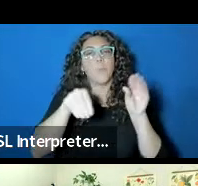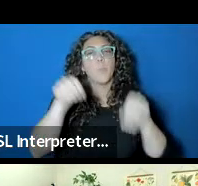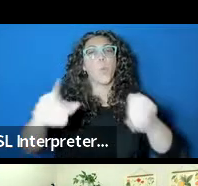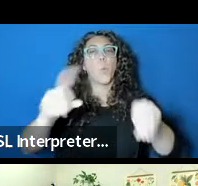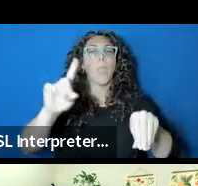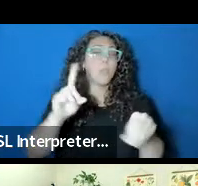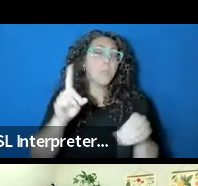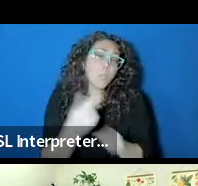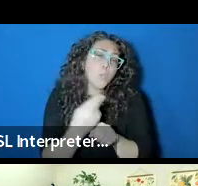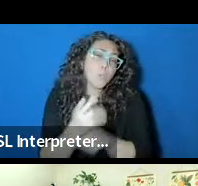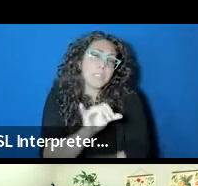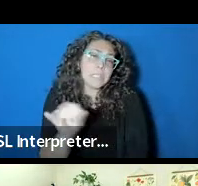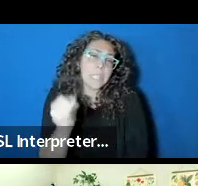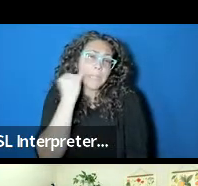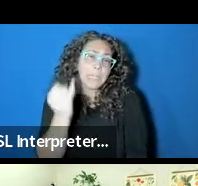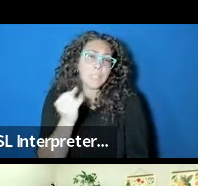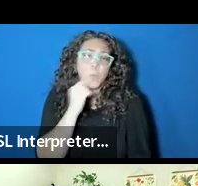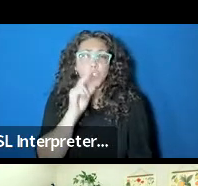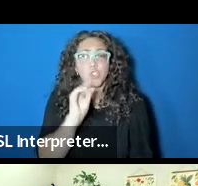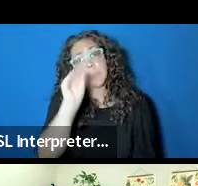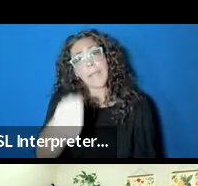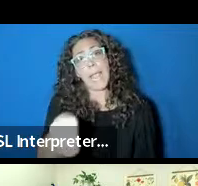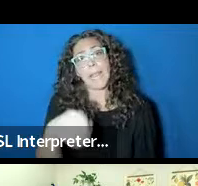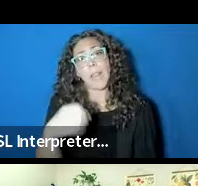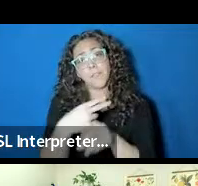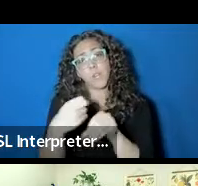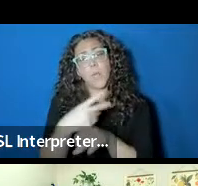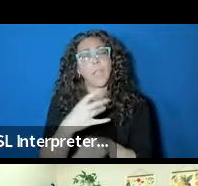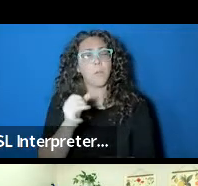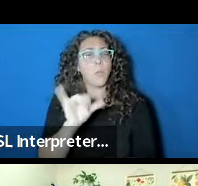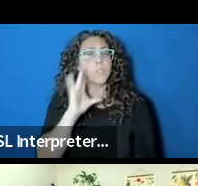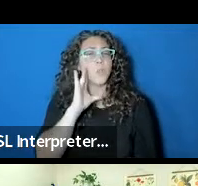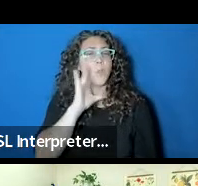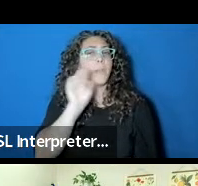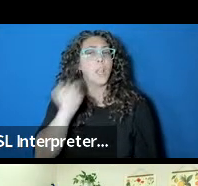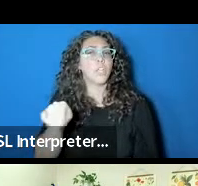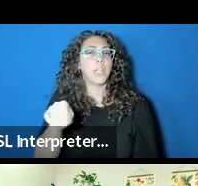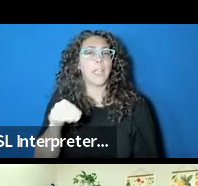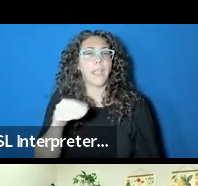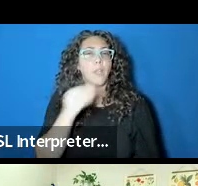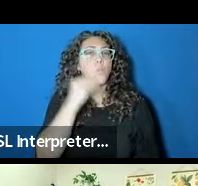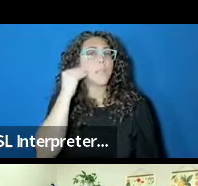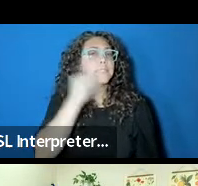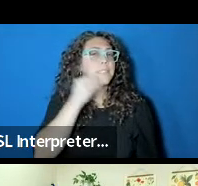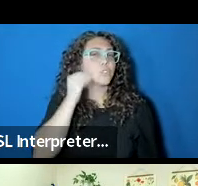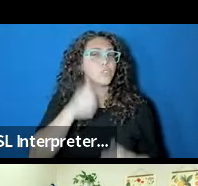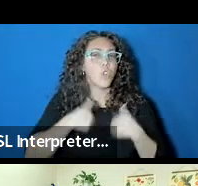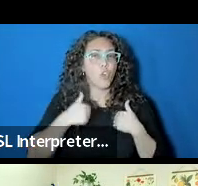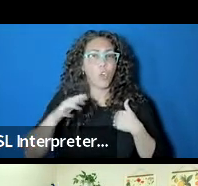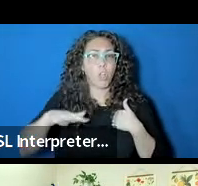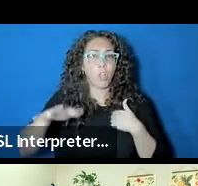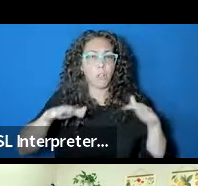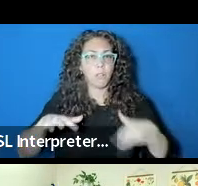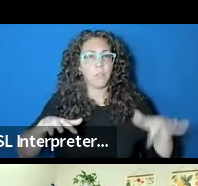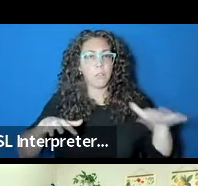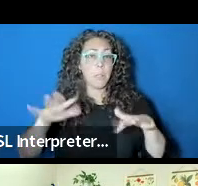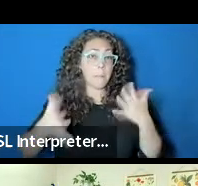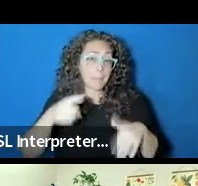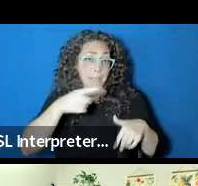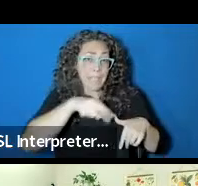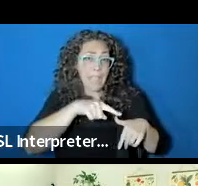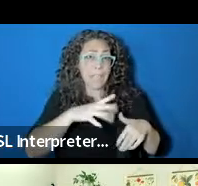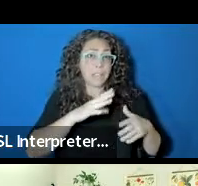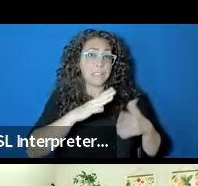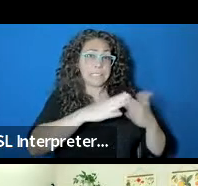So instead of planting just in the freeway, we're going to be looking at certain residential parcels that they themselves are near freeways and might want to